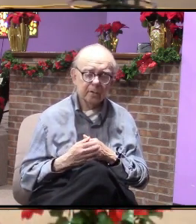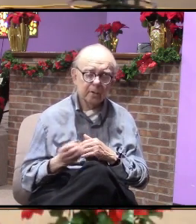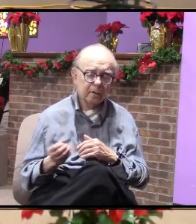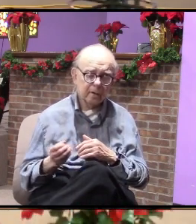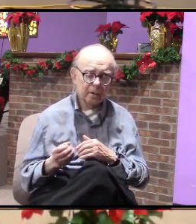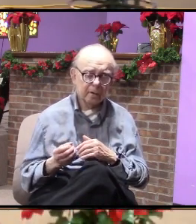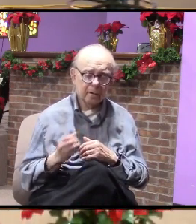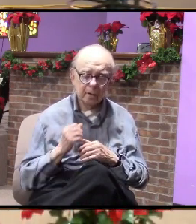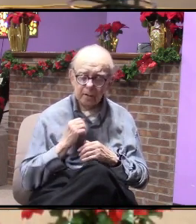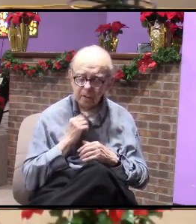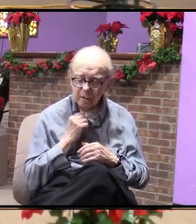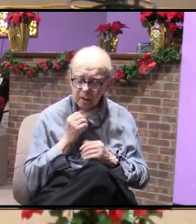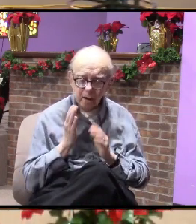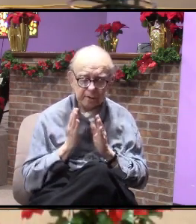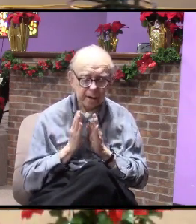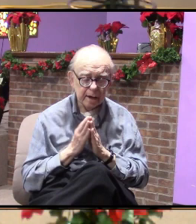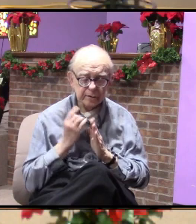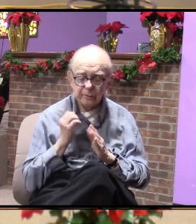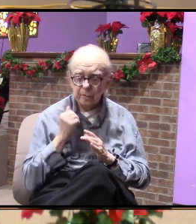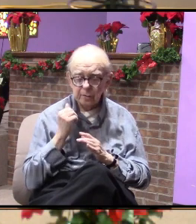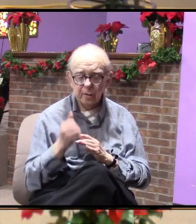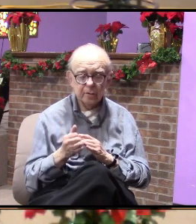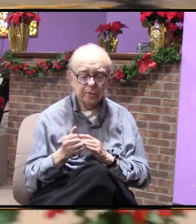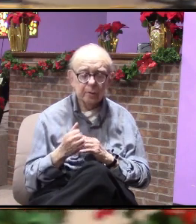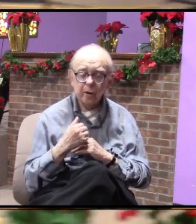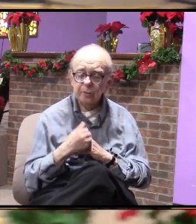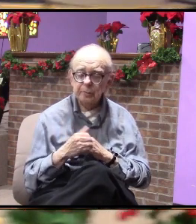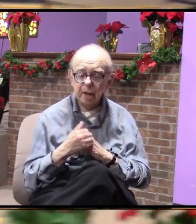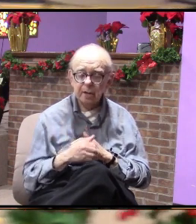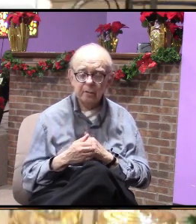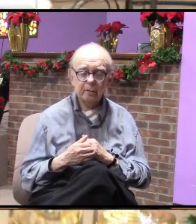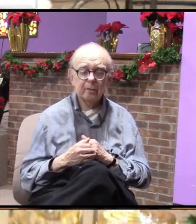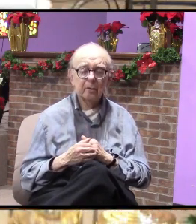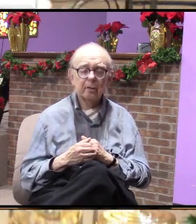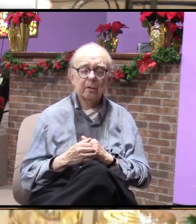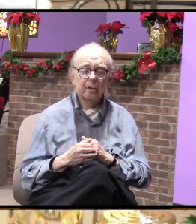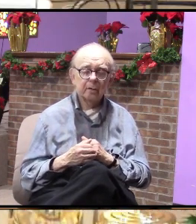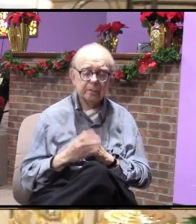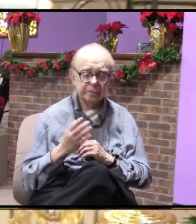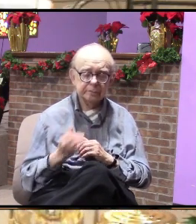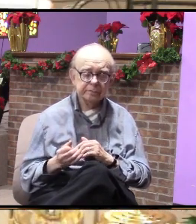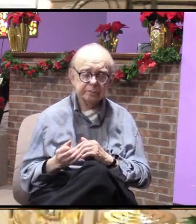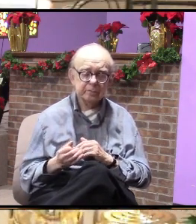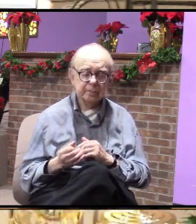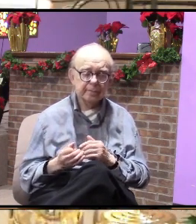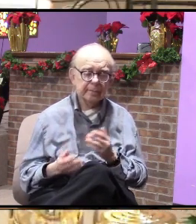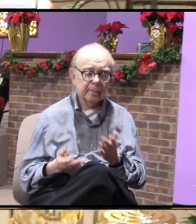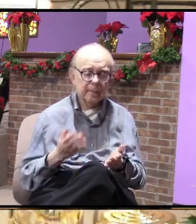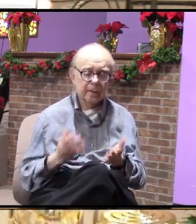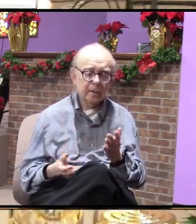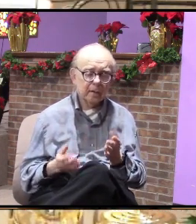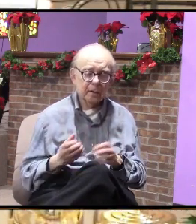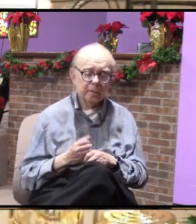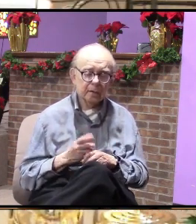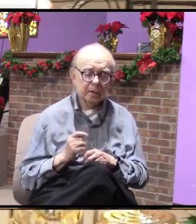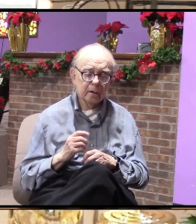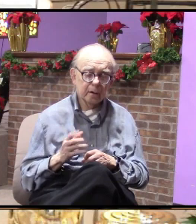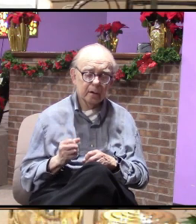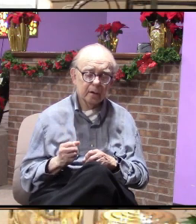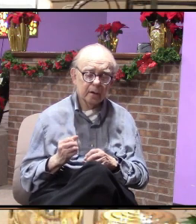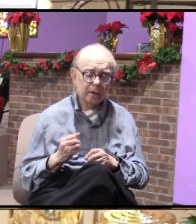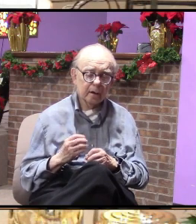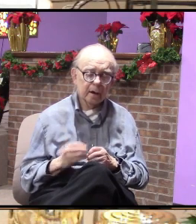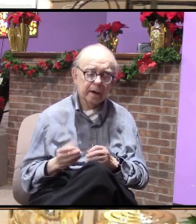I'm not asking for tomorrow's bread because it's probably going to get stale. I need fresh